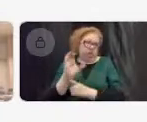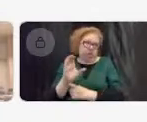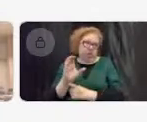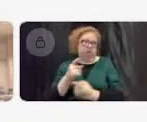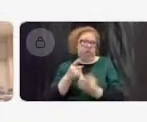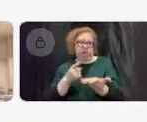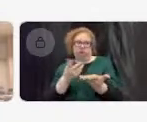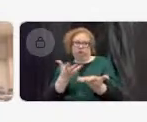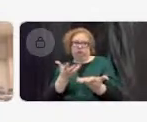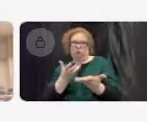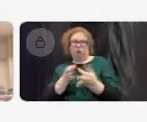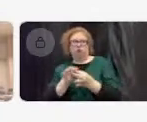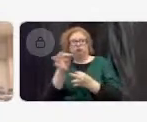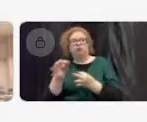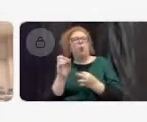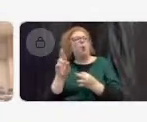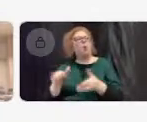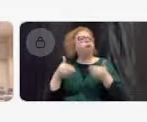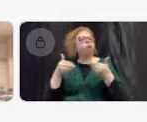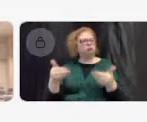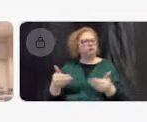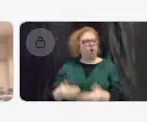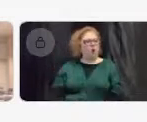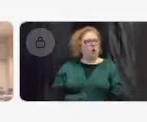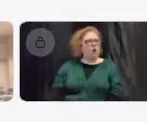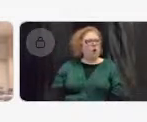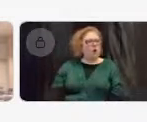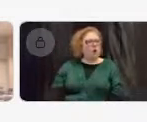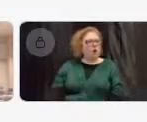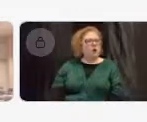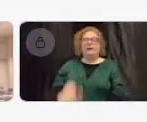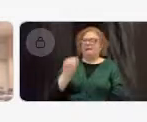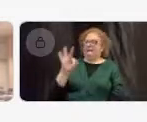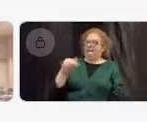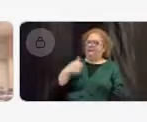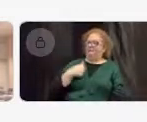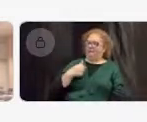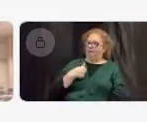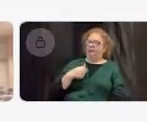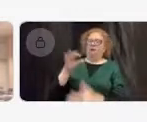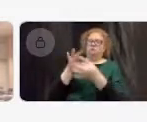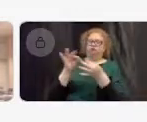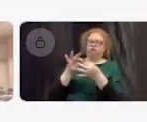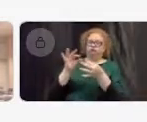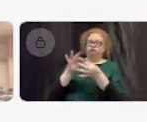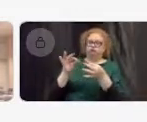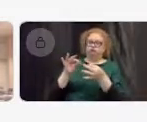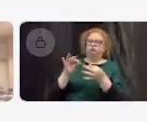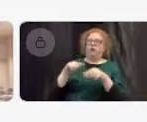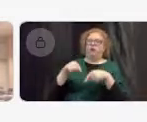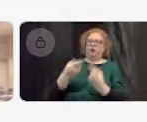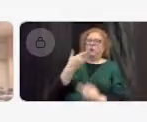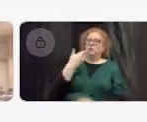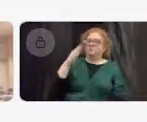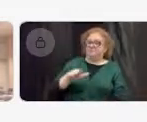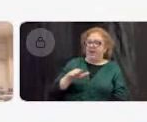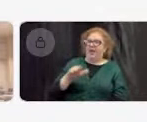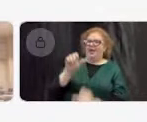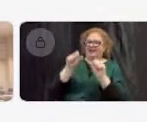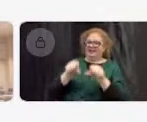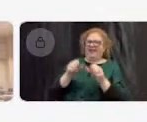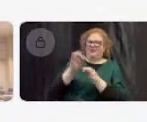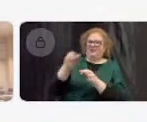you like to defer or would you like to move forward? Well, if I present our case and it goes badly, can we defer afterwards?